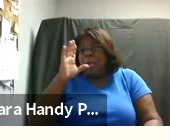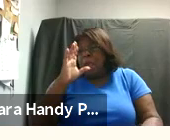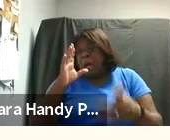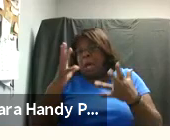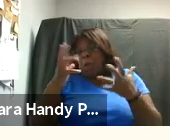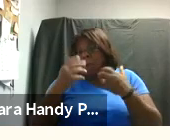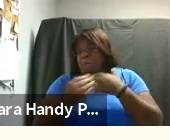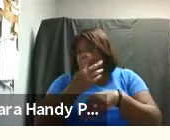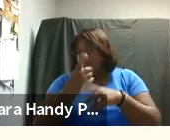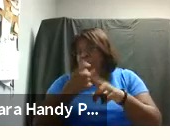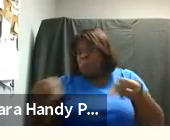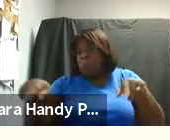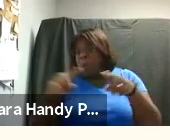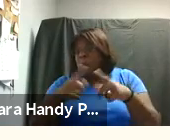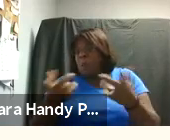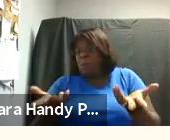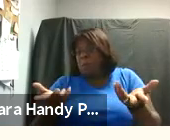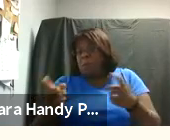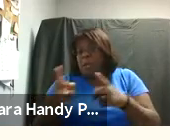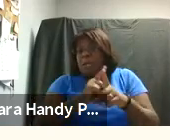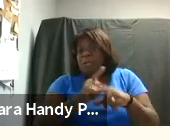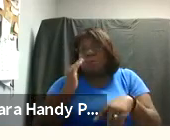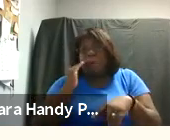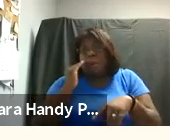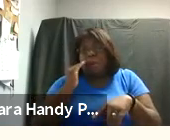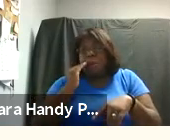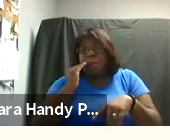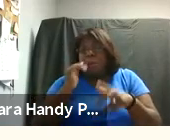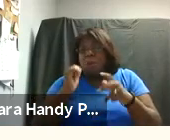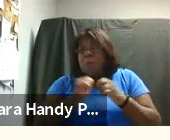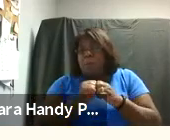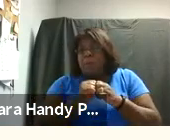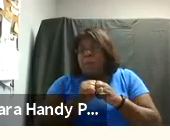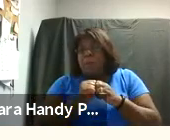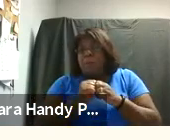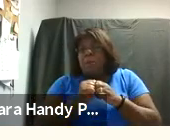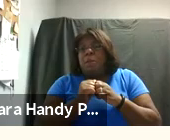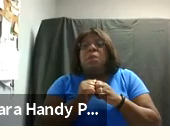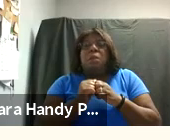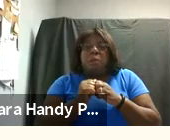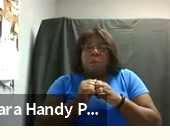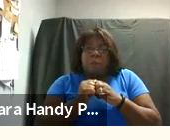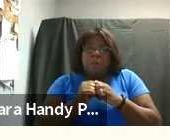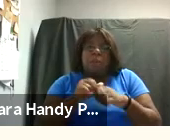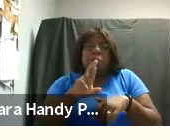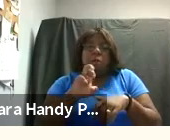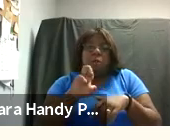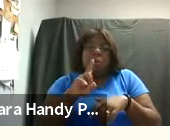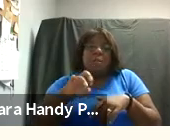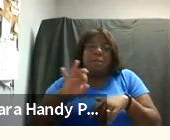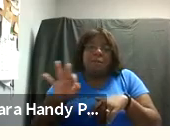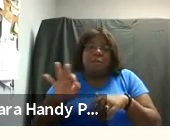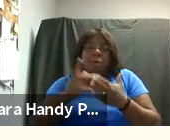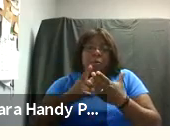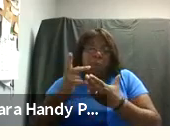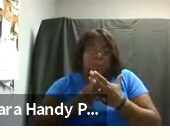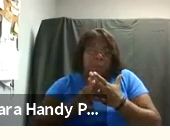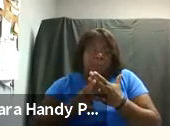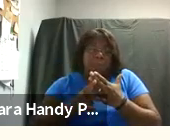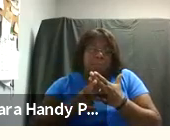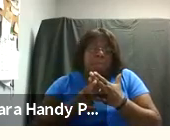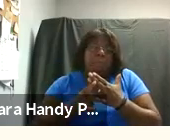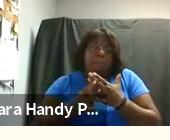all. As you know, with the relief program we did,